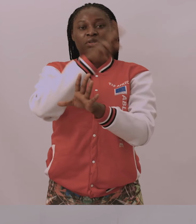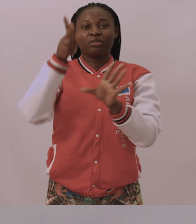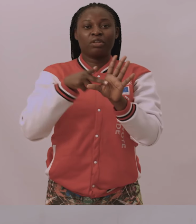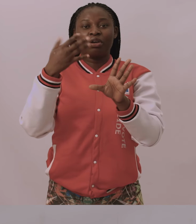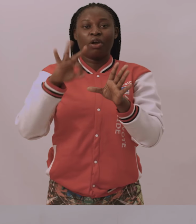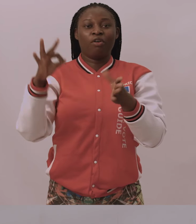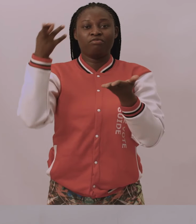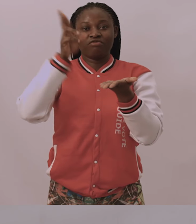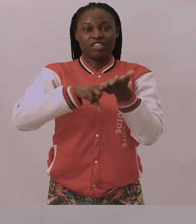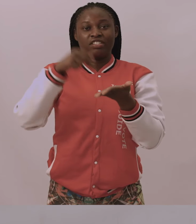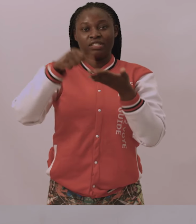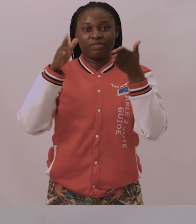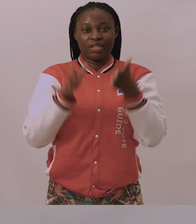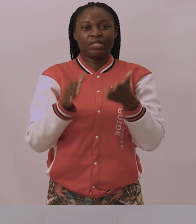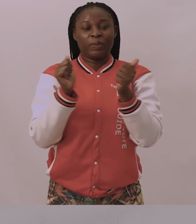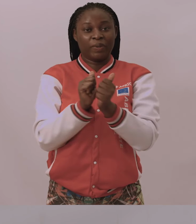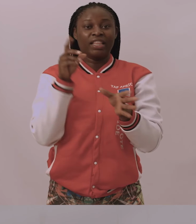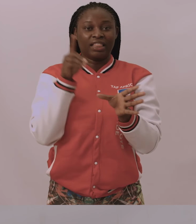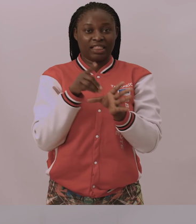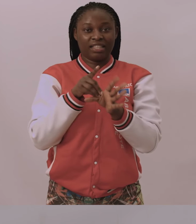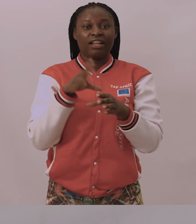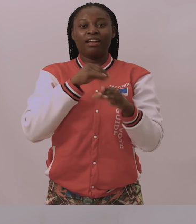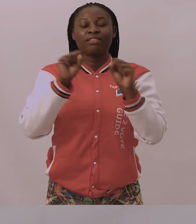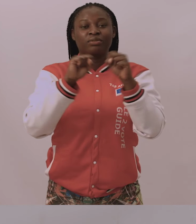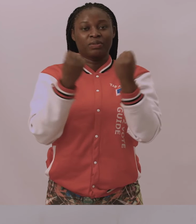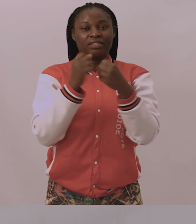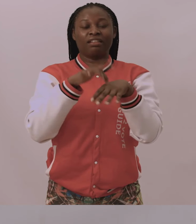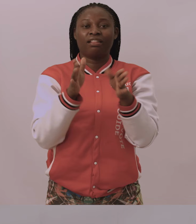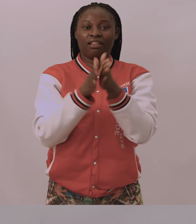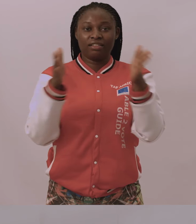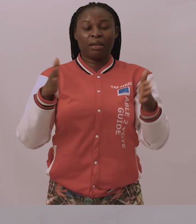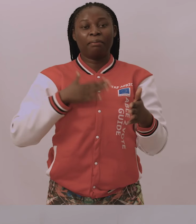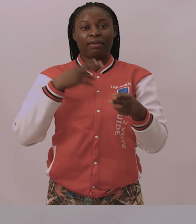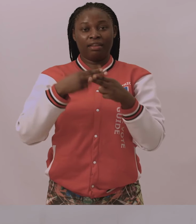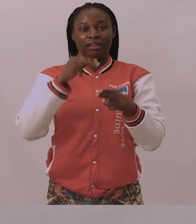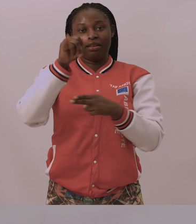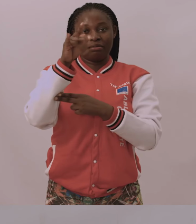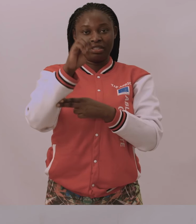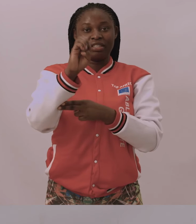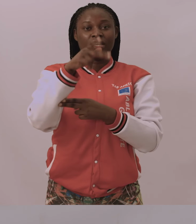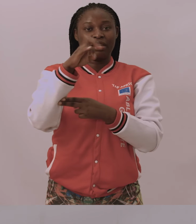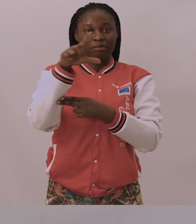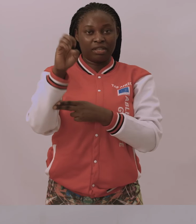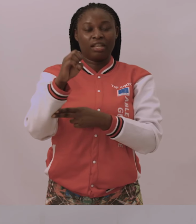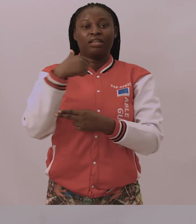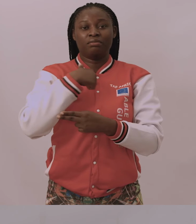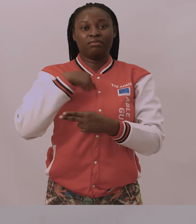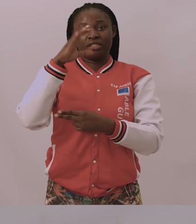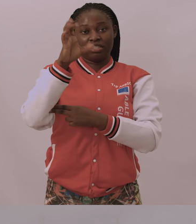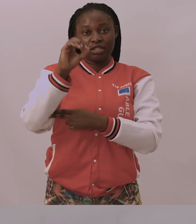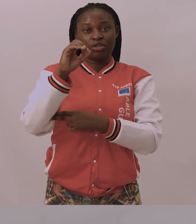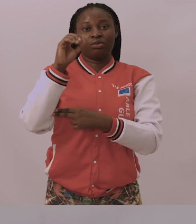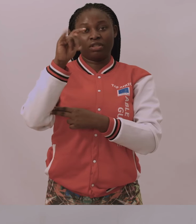of registered voters with disability and the society at large. My name is Jake Epele. I am the CEO of